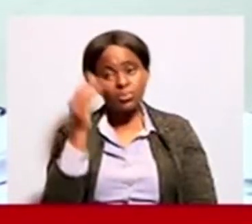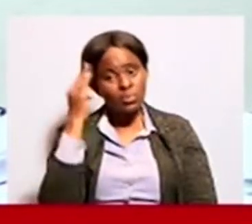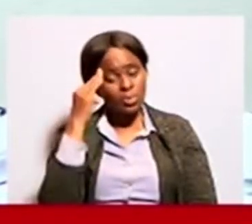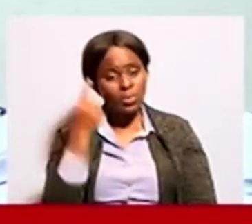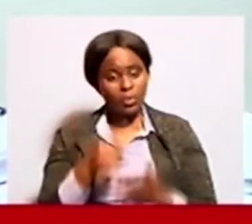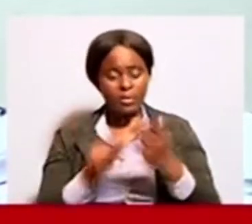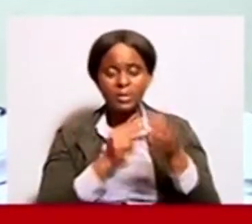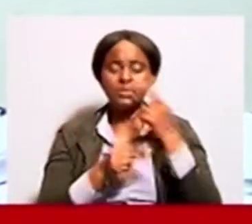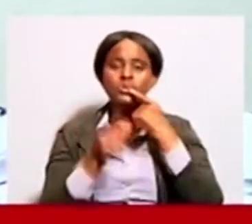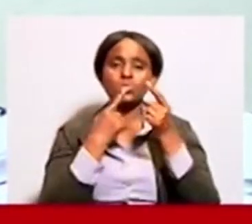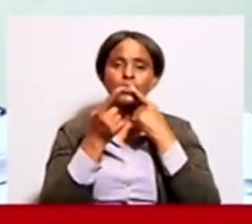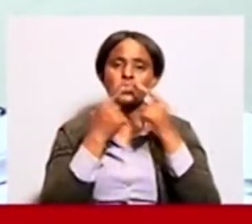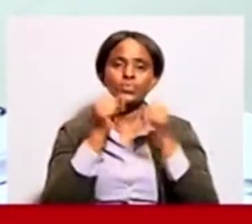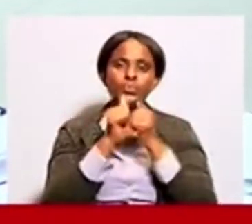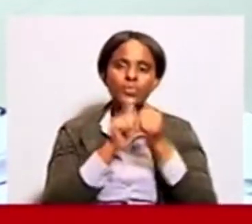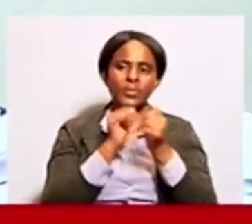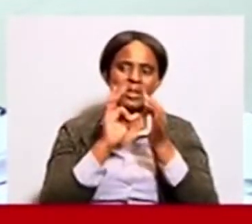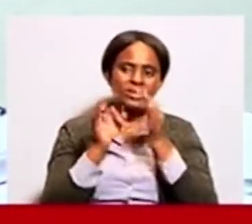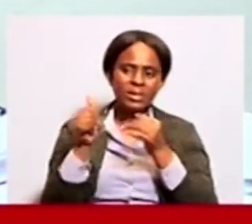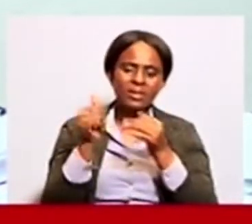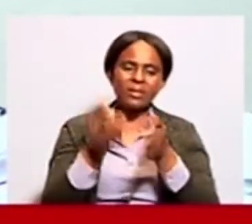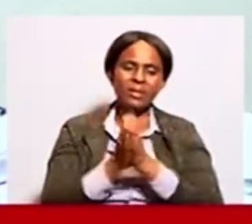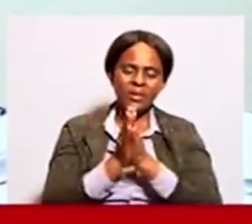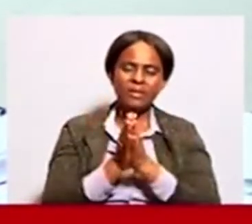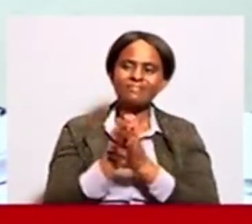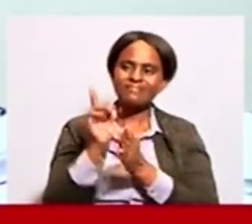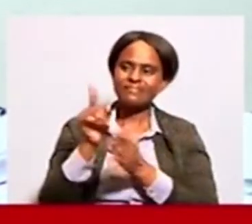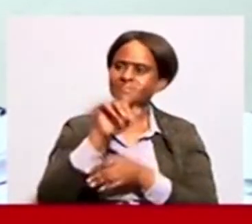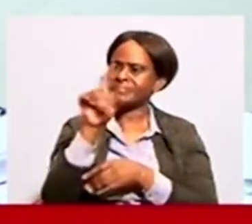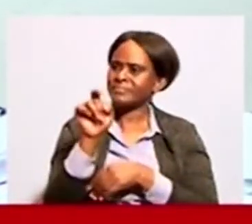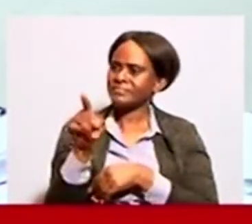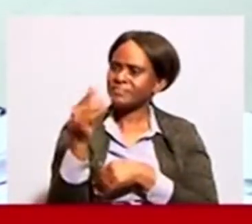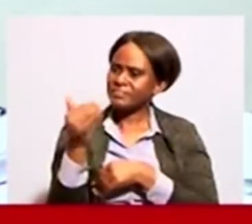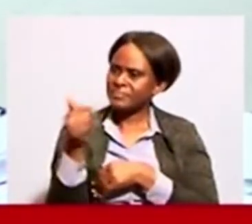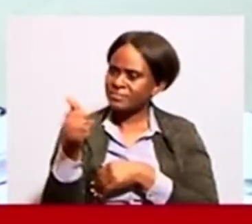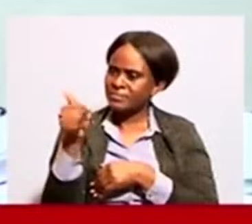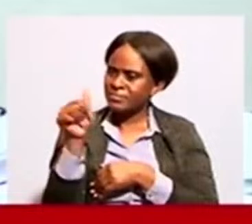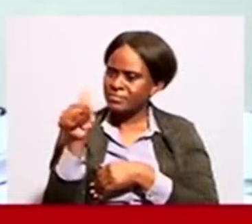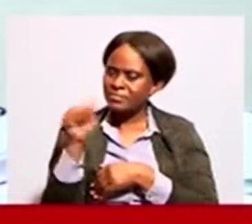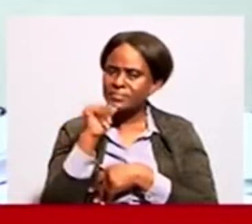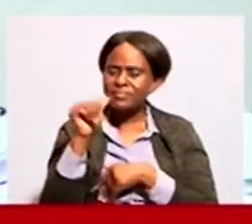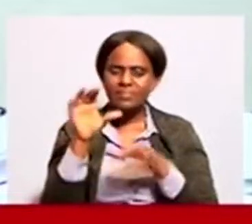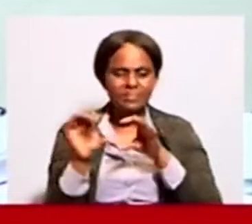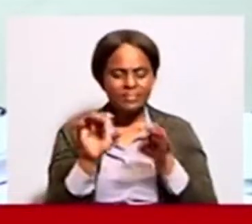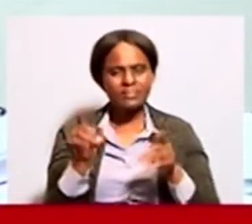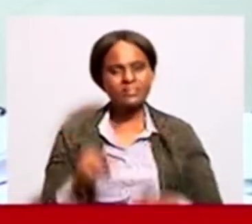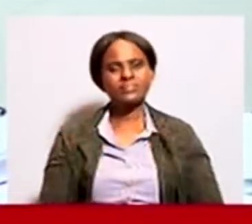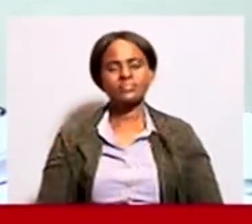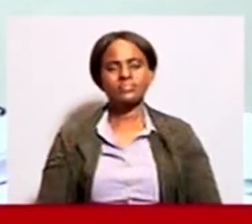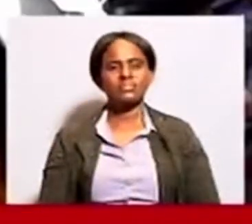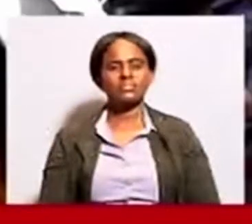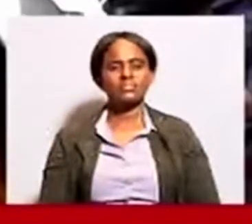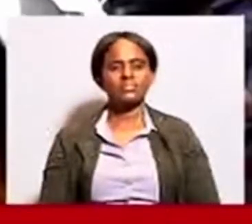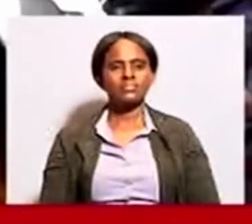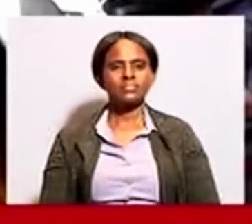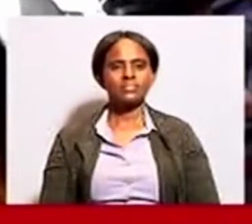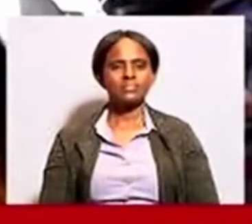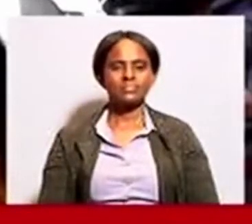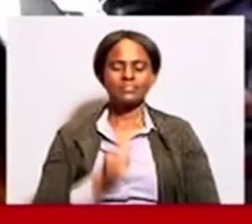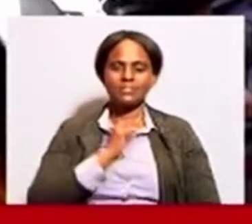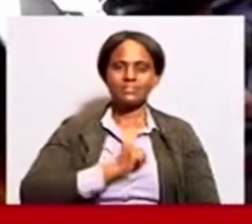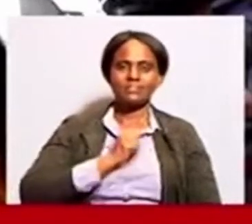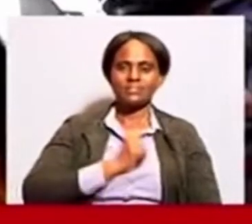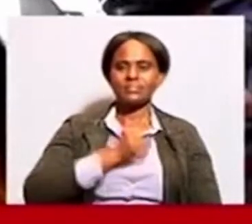about. But if I ask you a question now, why didn't you do that? You say it was an